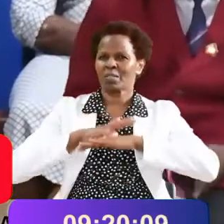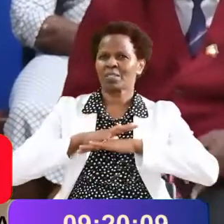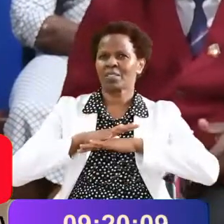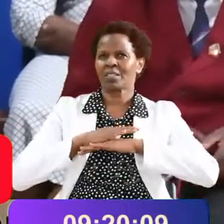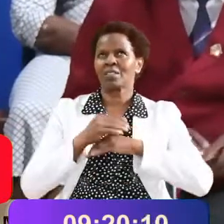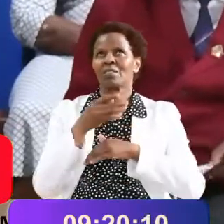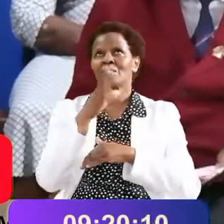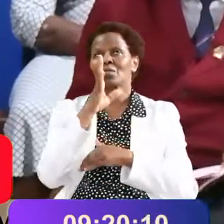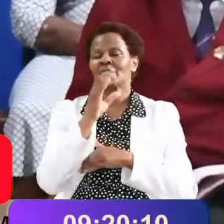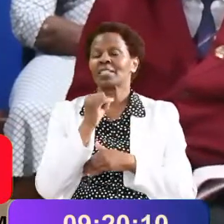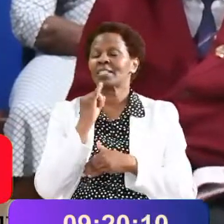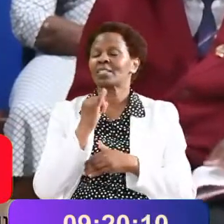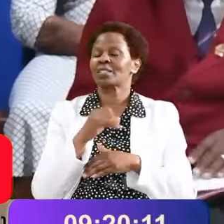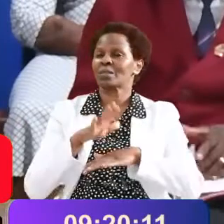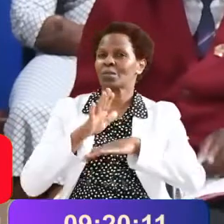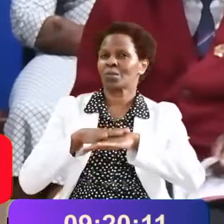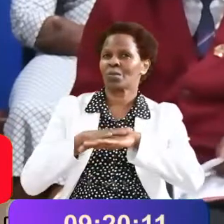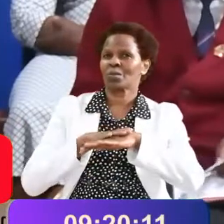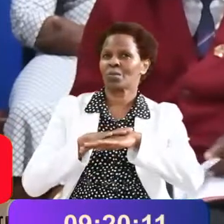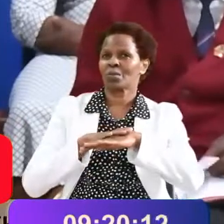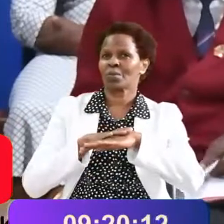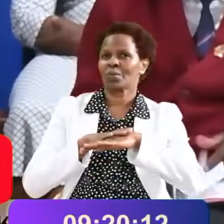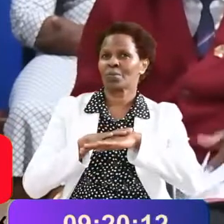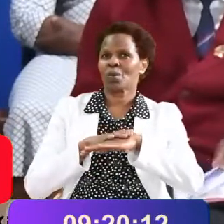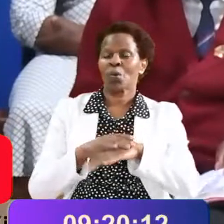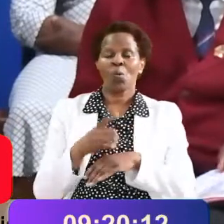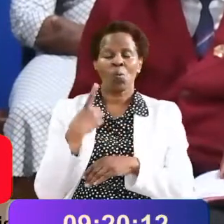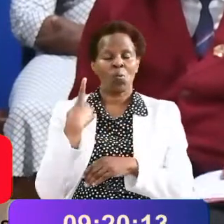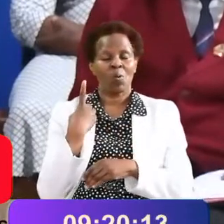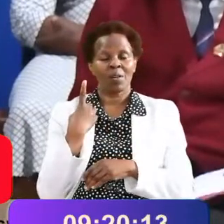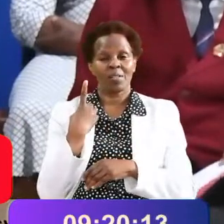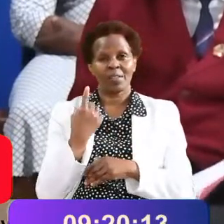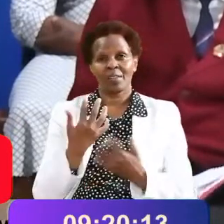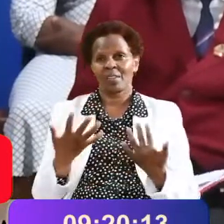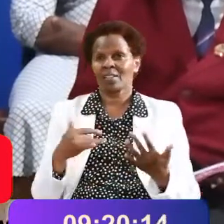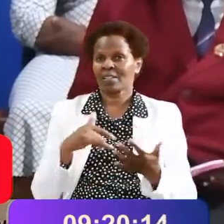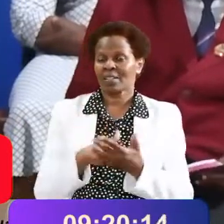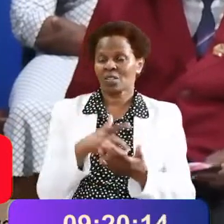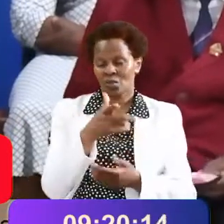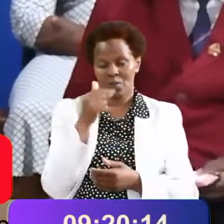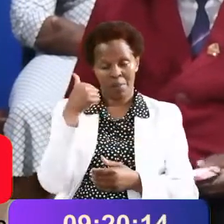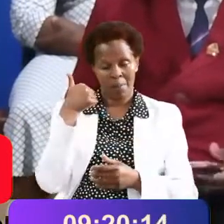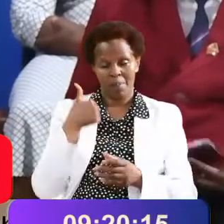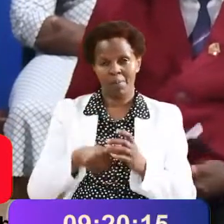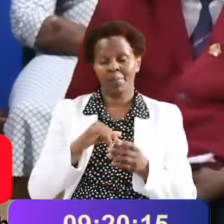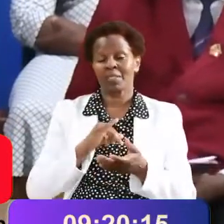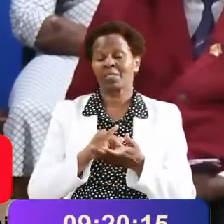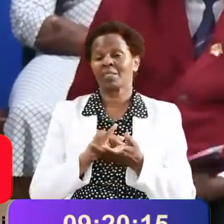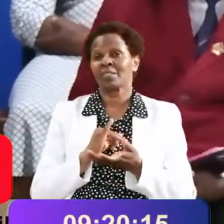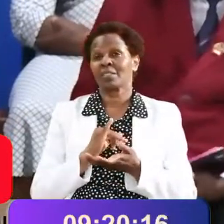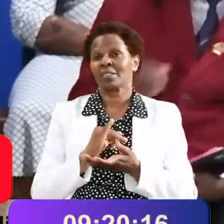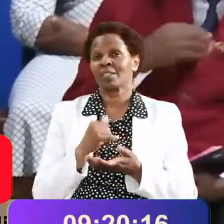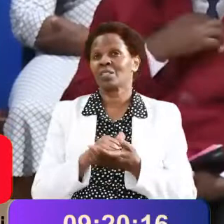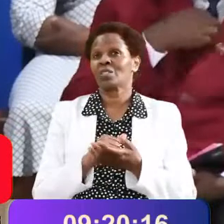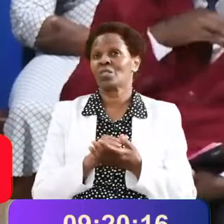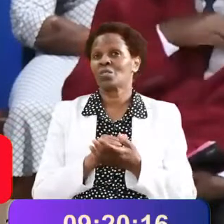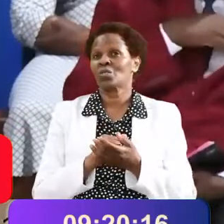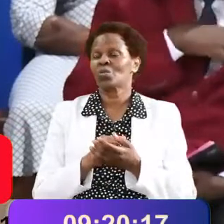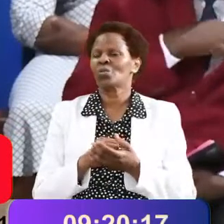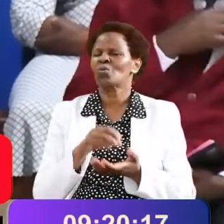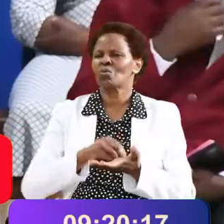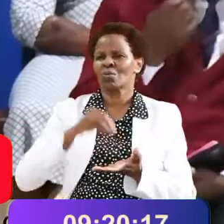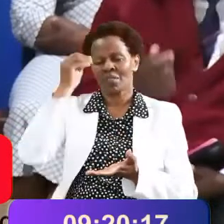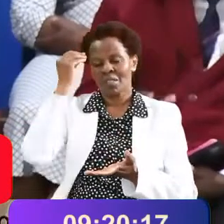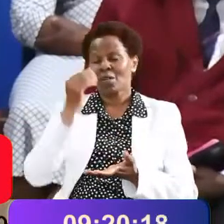gain. And number one thing that we need to remember is that we can train ourselves to be